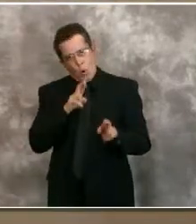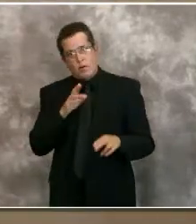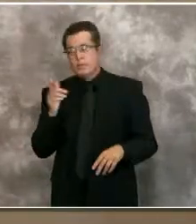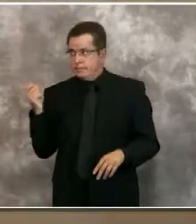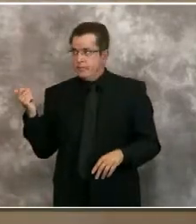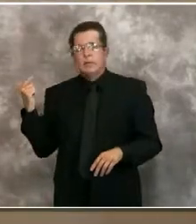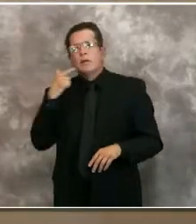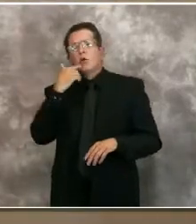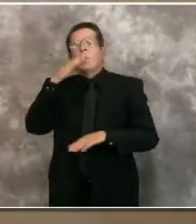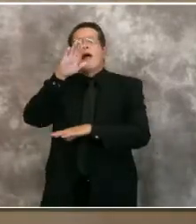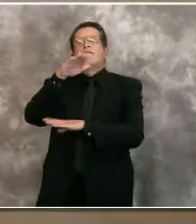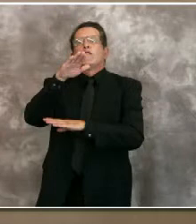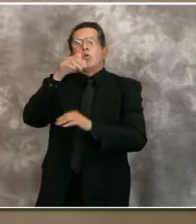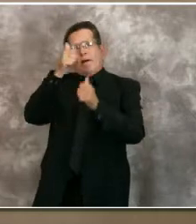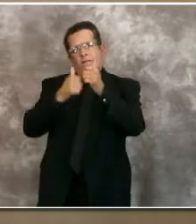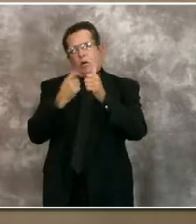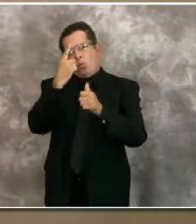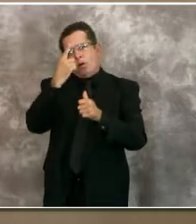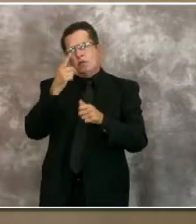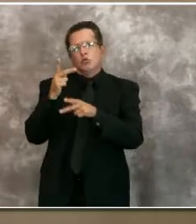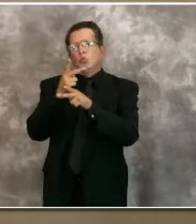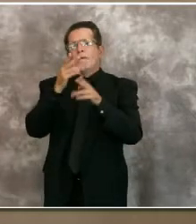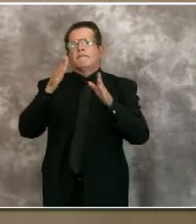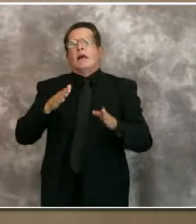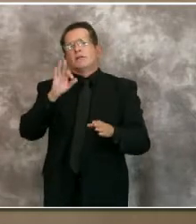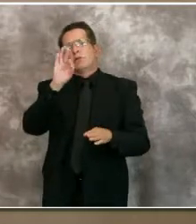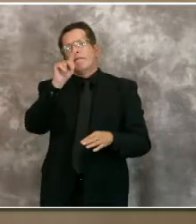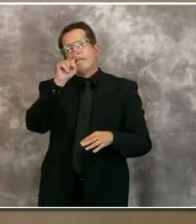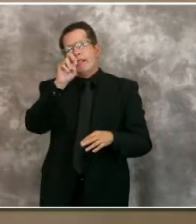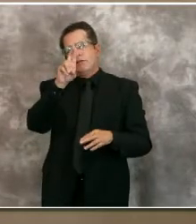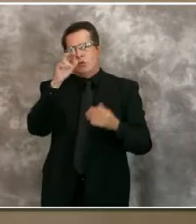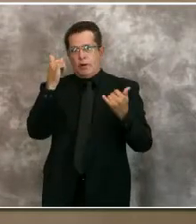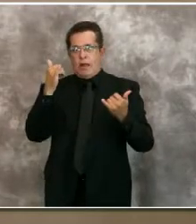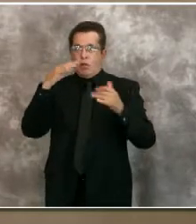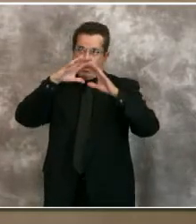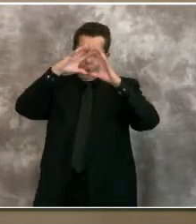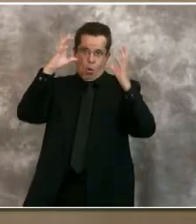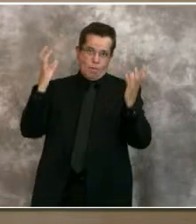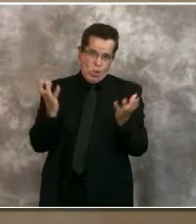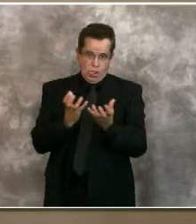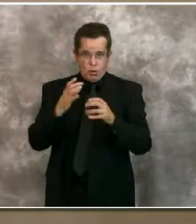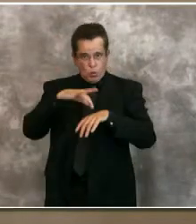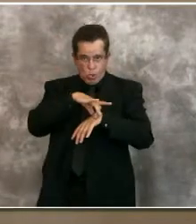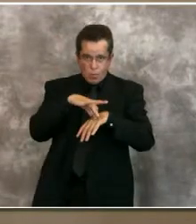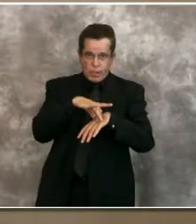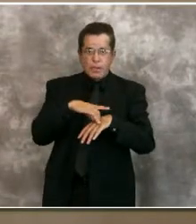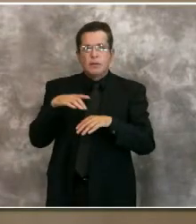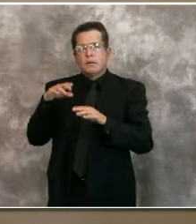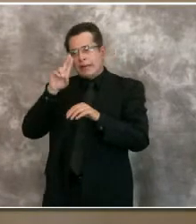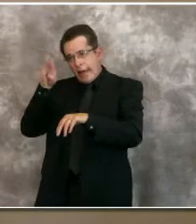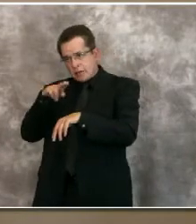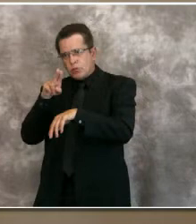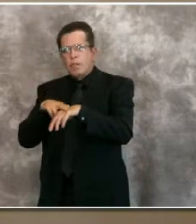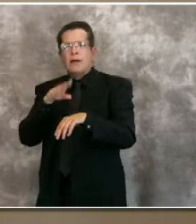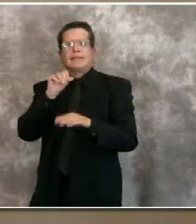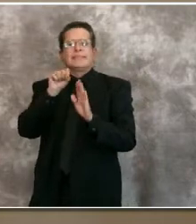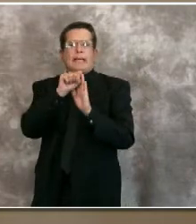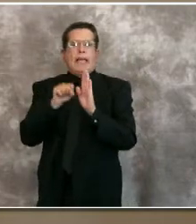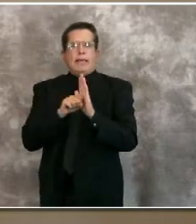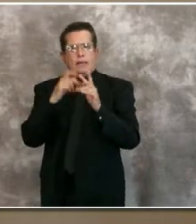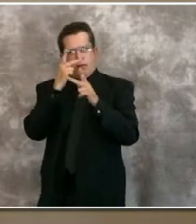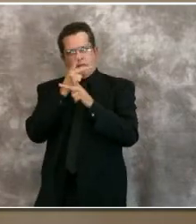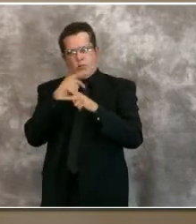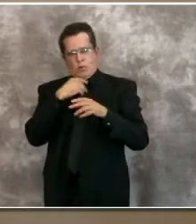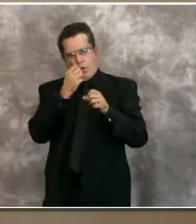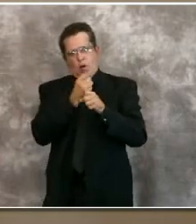Good afternoon, everyone, and thank you, Supervisor Fletcher. Global, national, and statewide statistics are based on the data that we